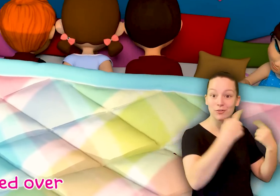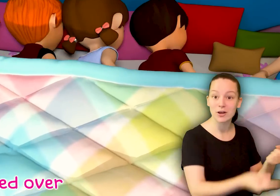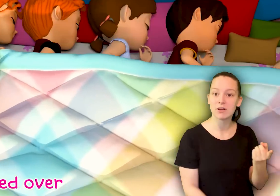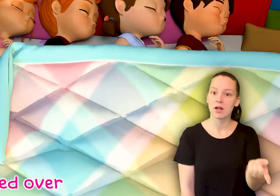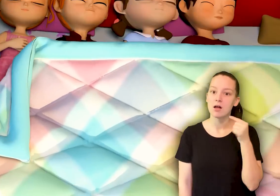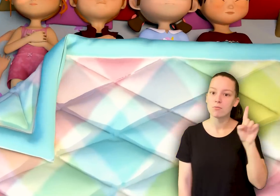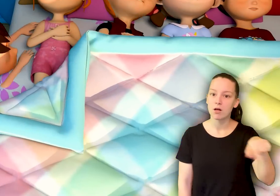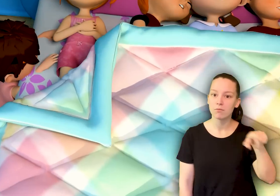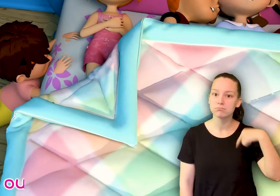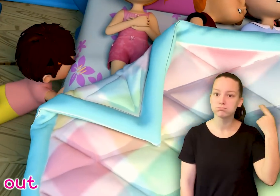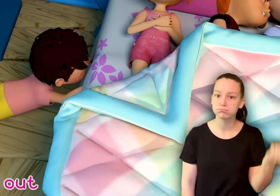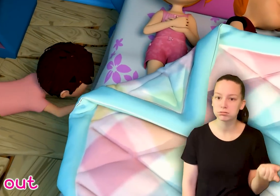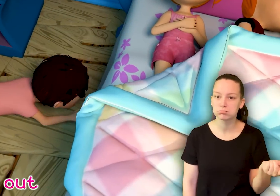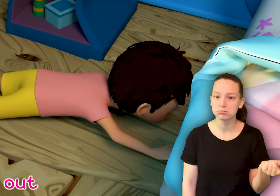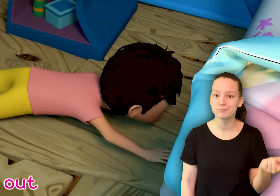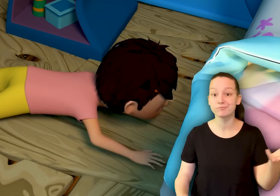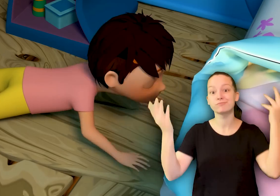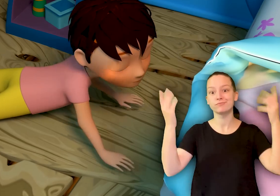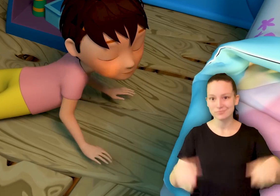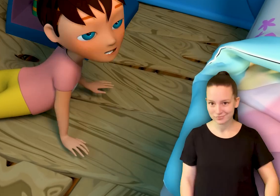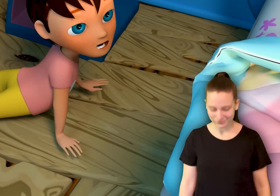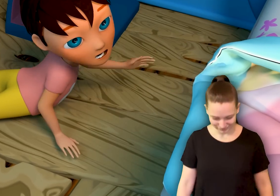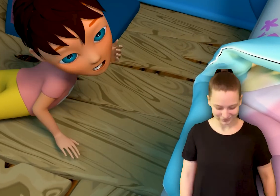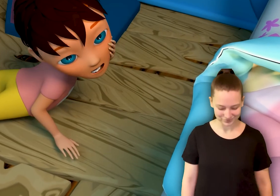all rolled over and one fell